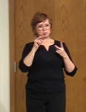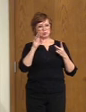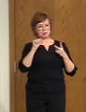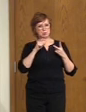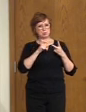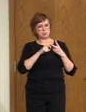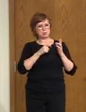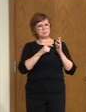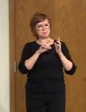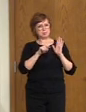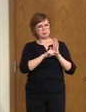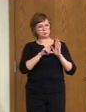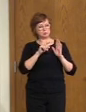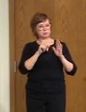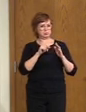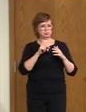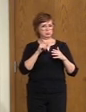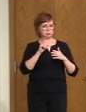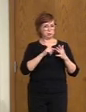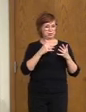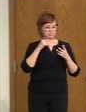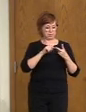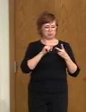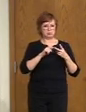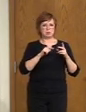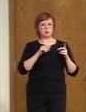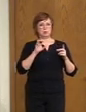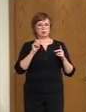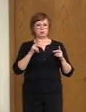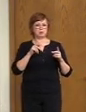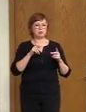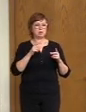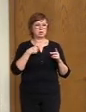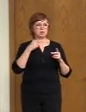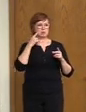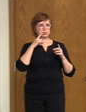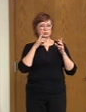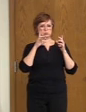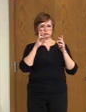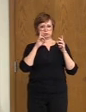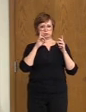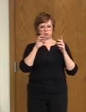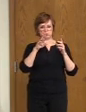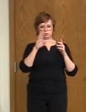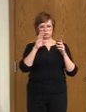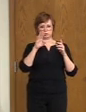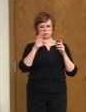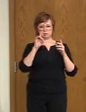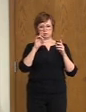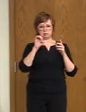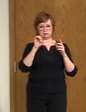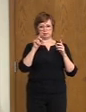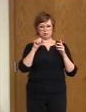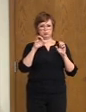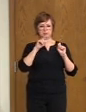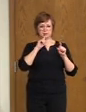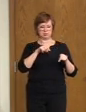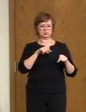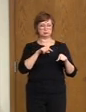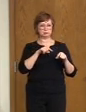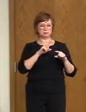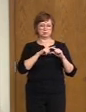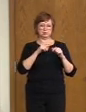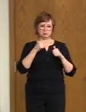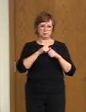Mr. Bell could add further. I think the logistics are very complex, and as you know, there's a dry run that's been happening